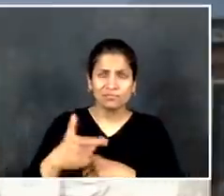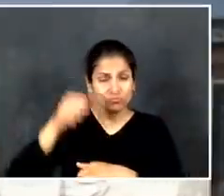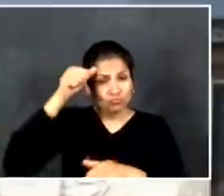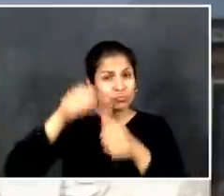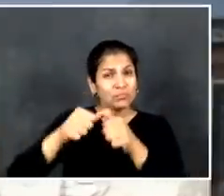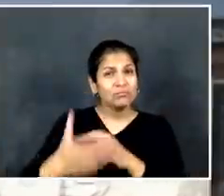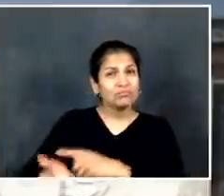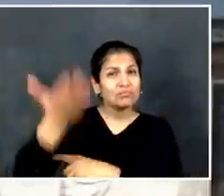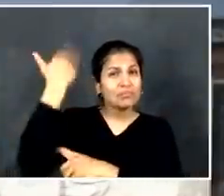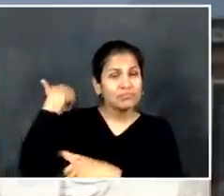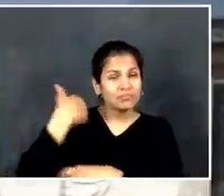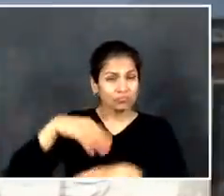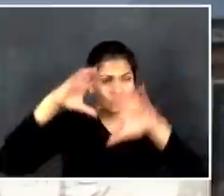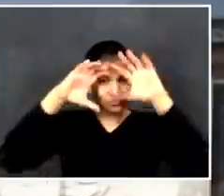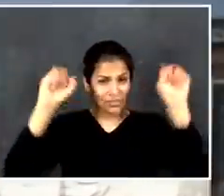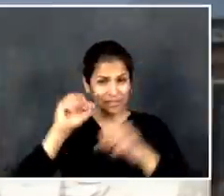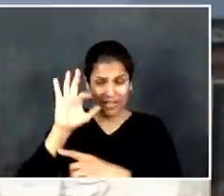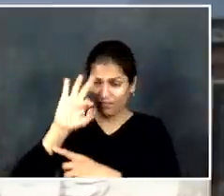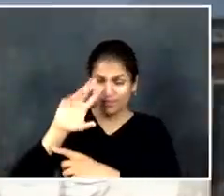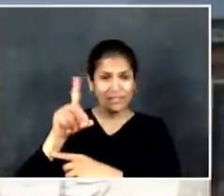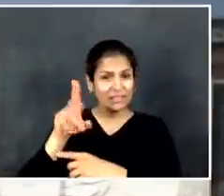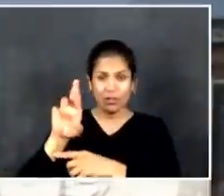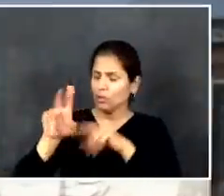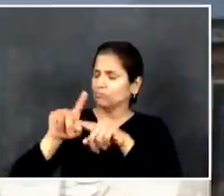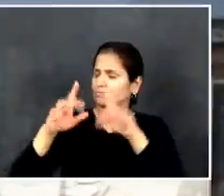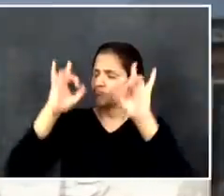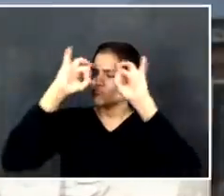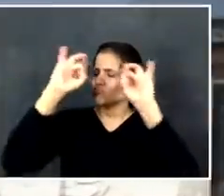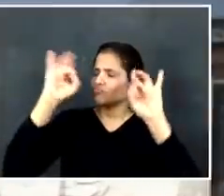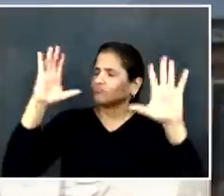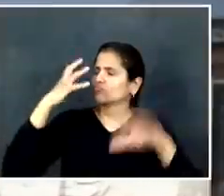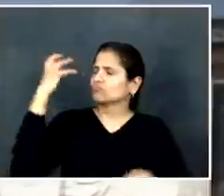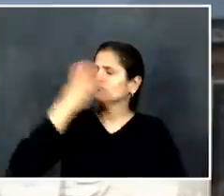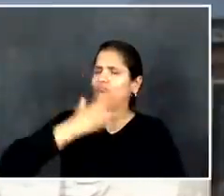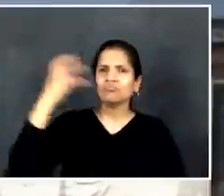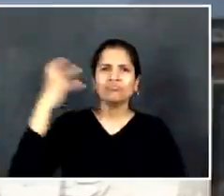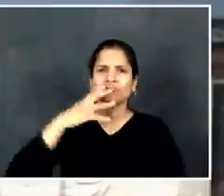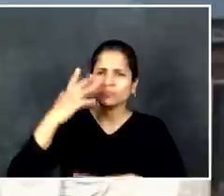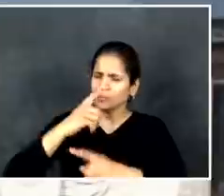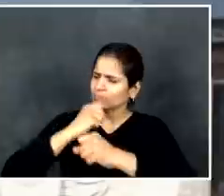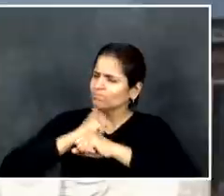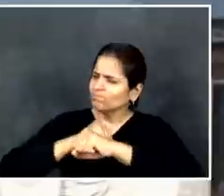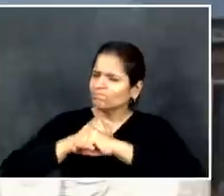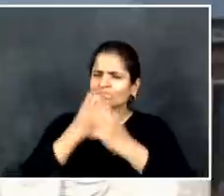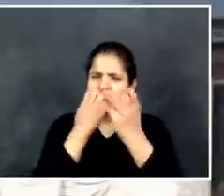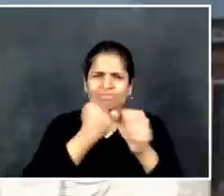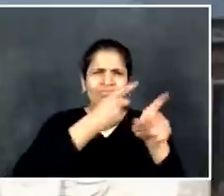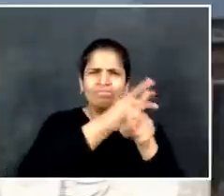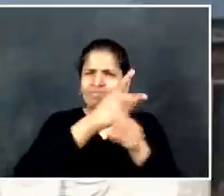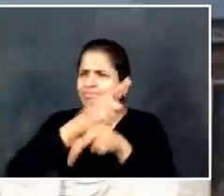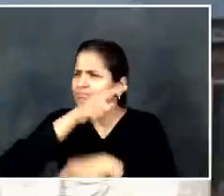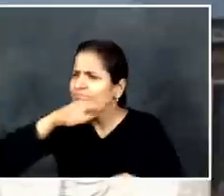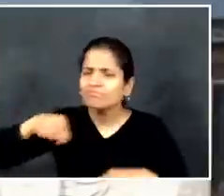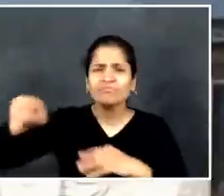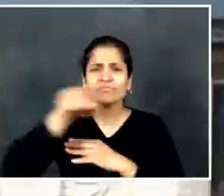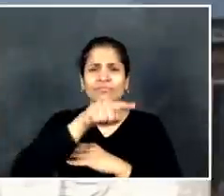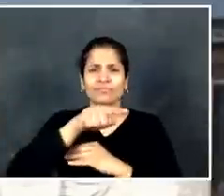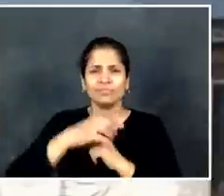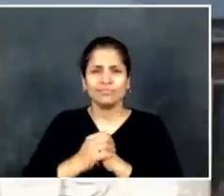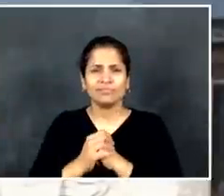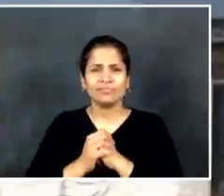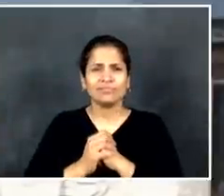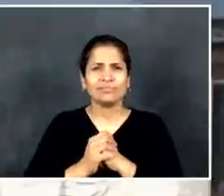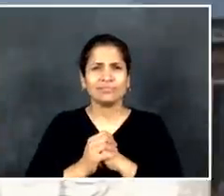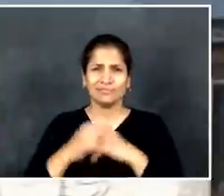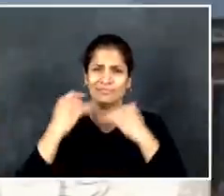And now we have a New Yorker in the White House who unfortunately is putting an exclamation point on the idea that the federal government is no longer